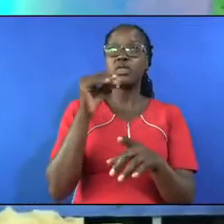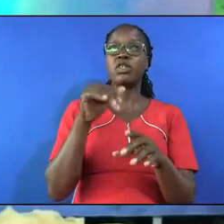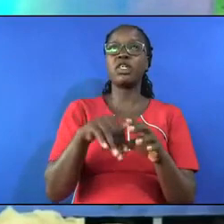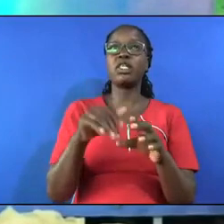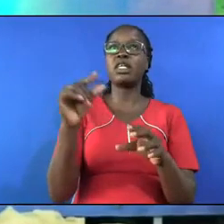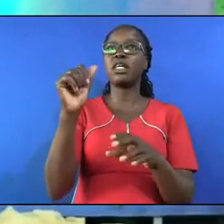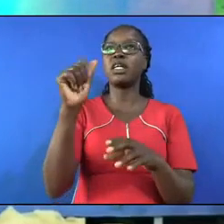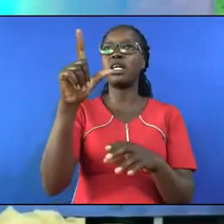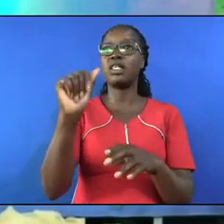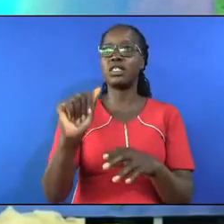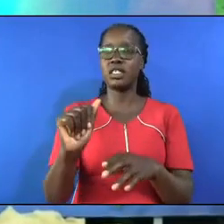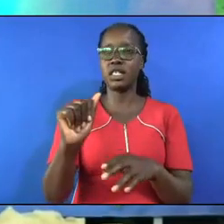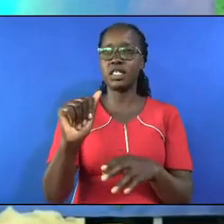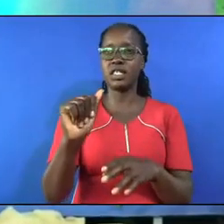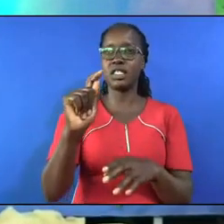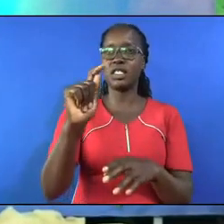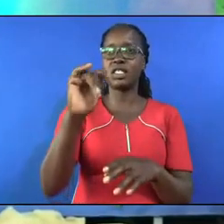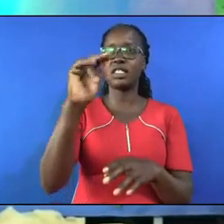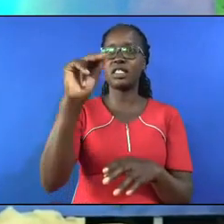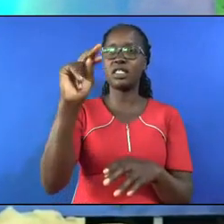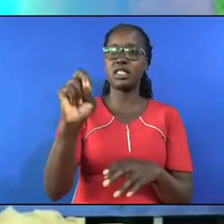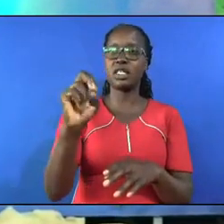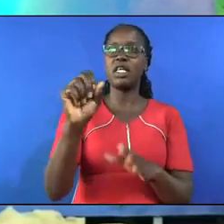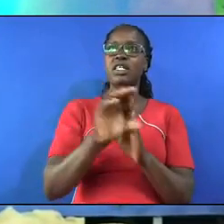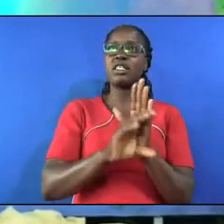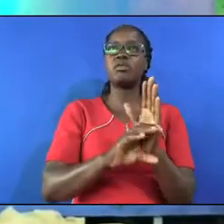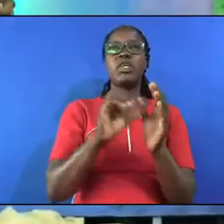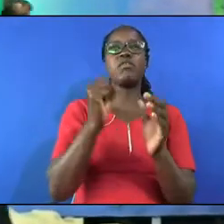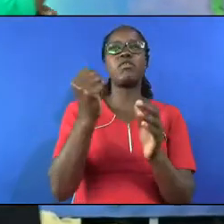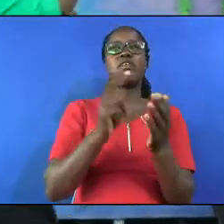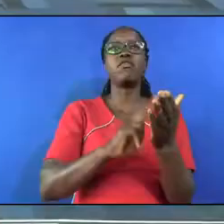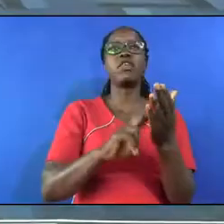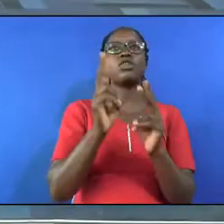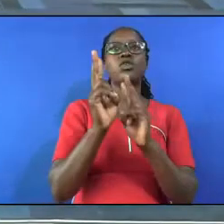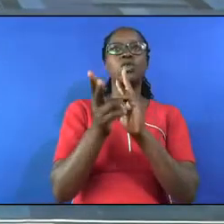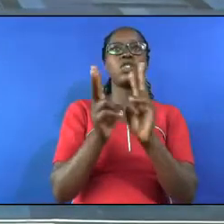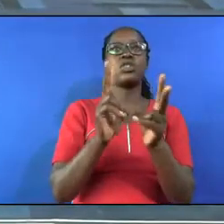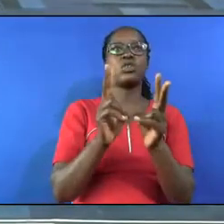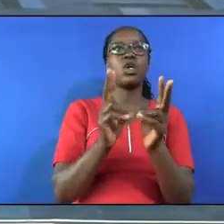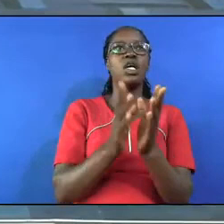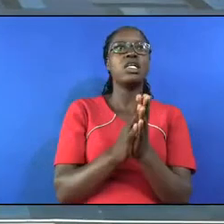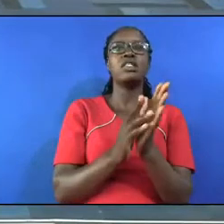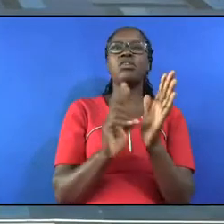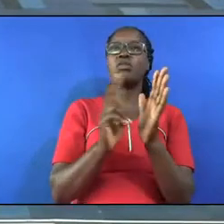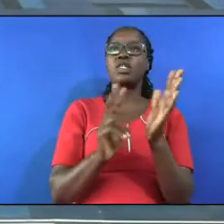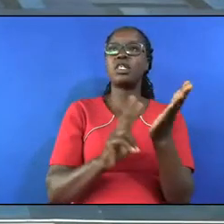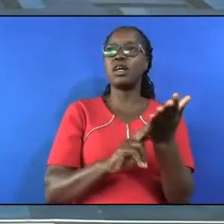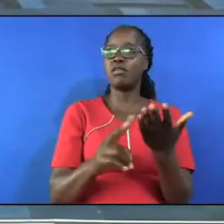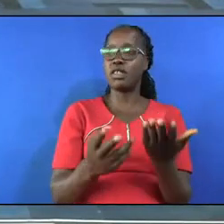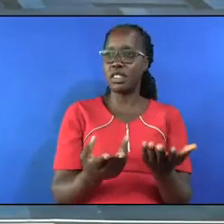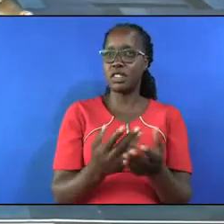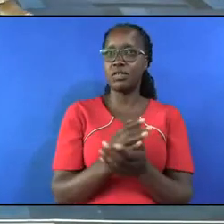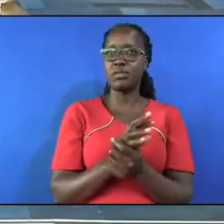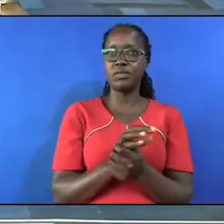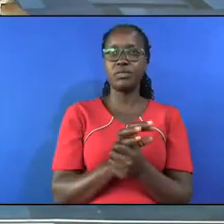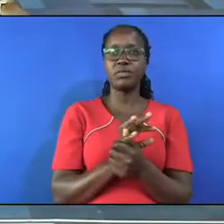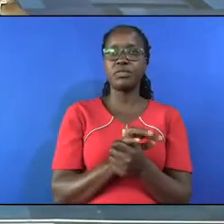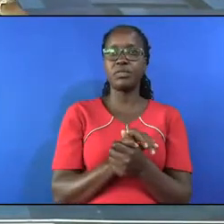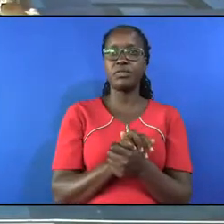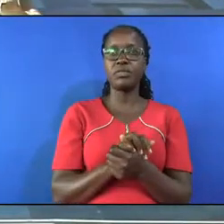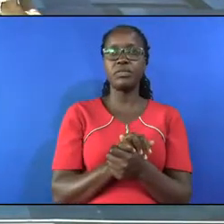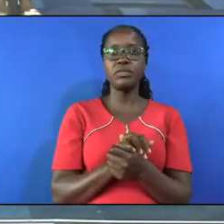5:22. Our children, you're going to help me preach today. You're the ones going to read for me our text. Amen?